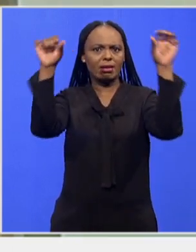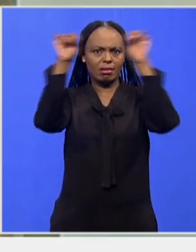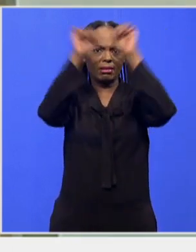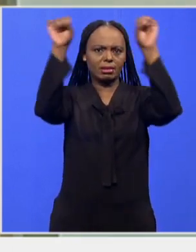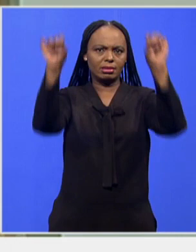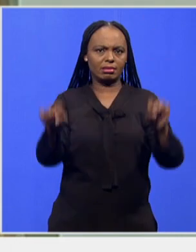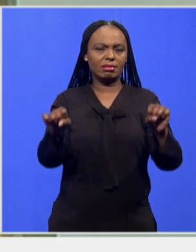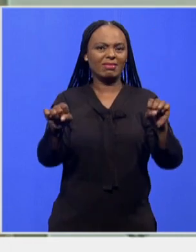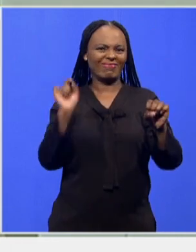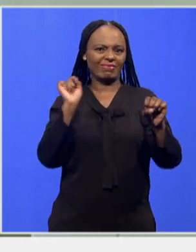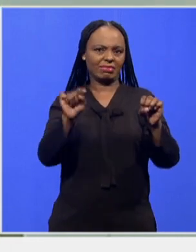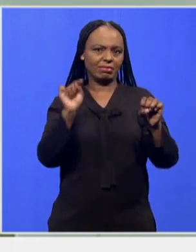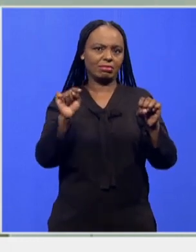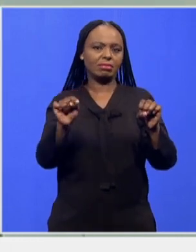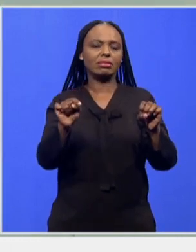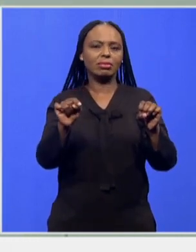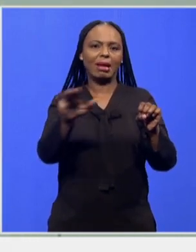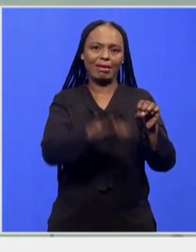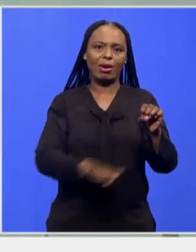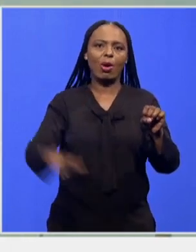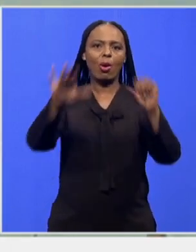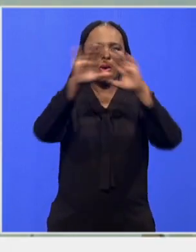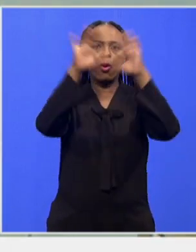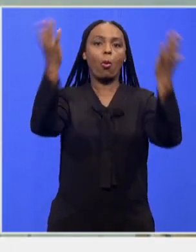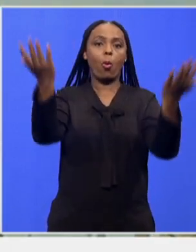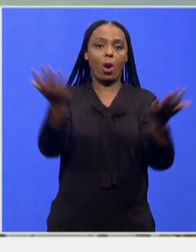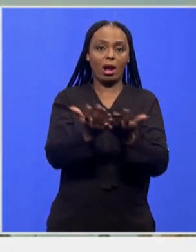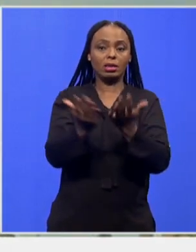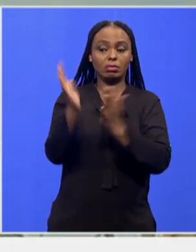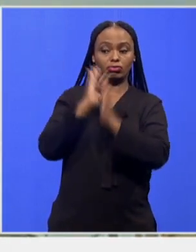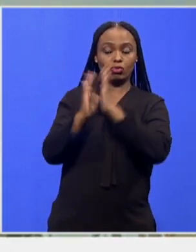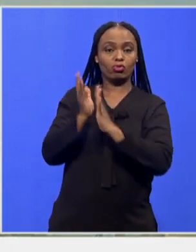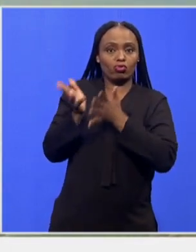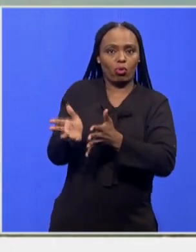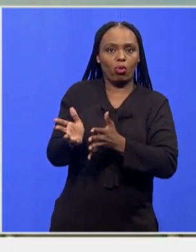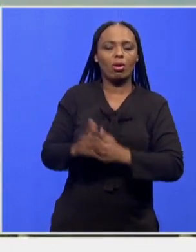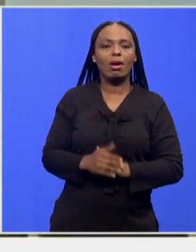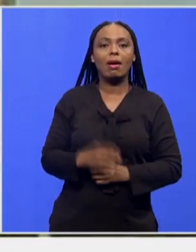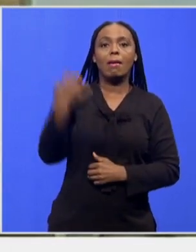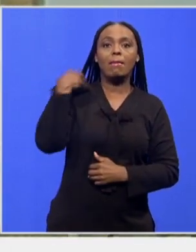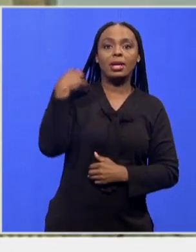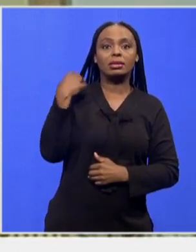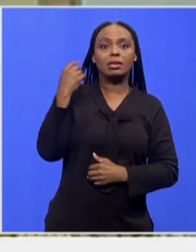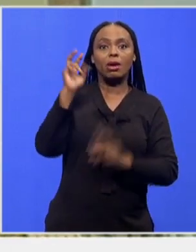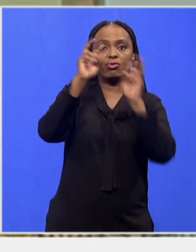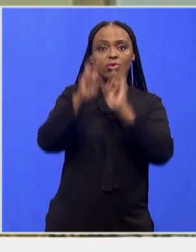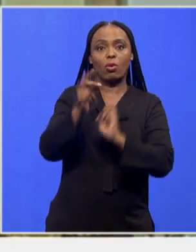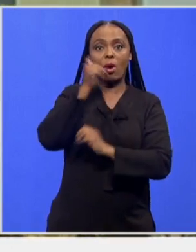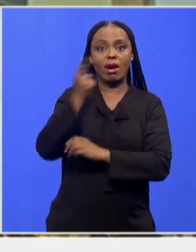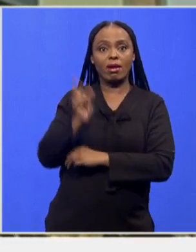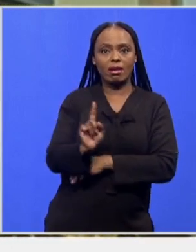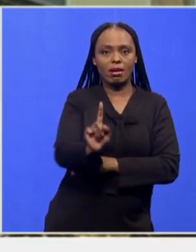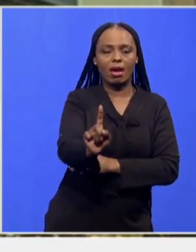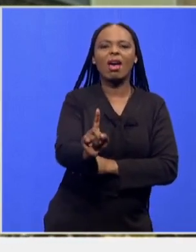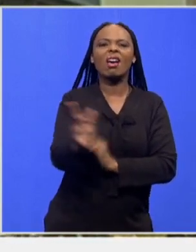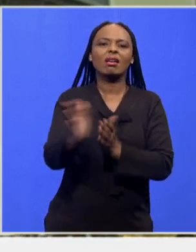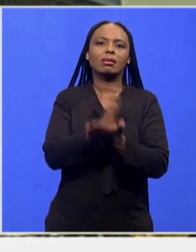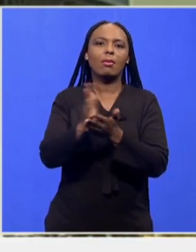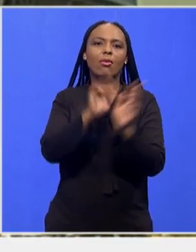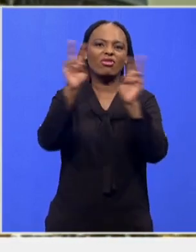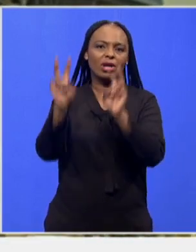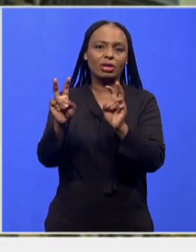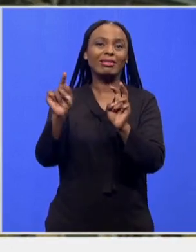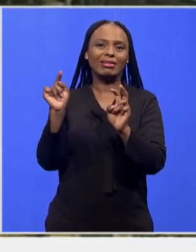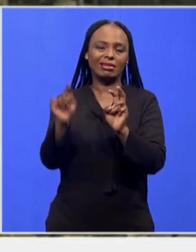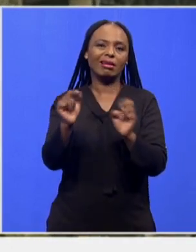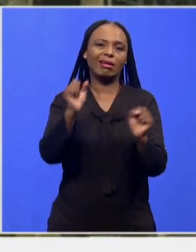plant in the world, we're told. So when he comes here, I suppose these are just some of the issues that he's going to,